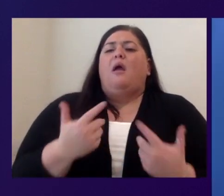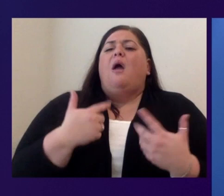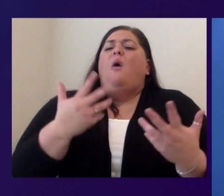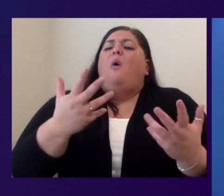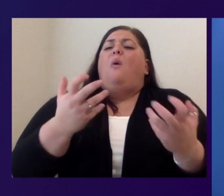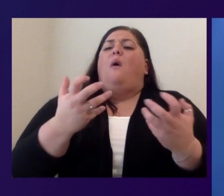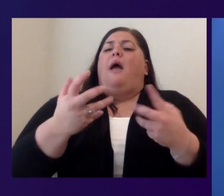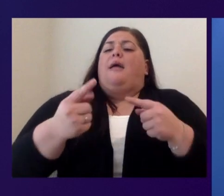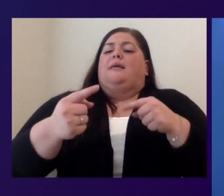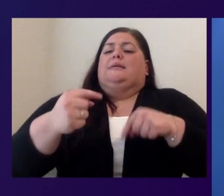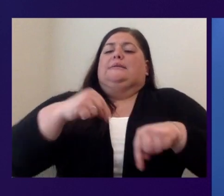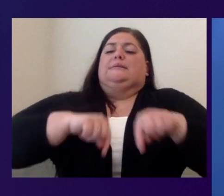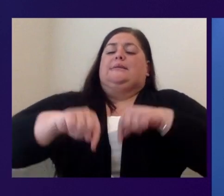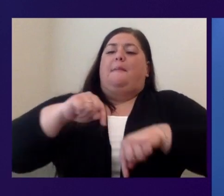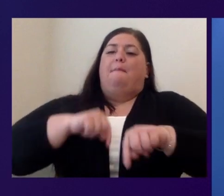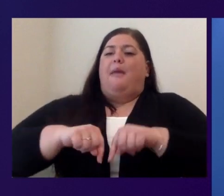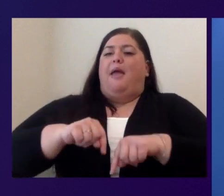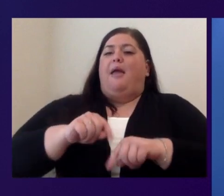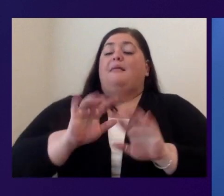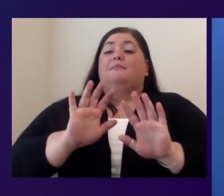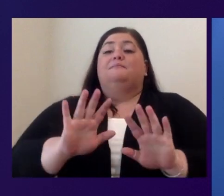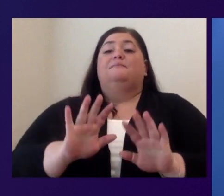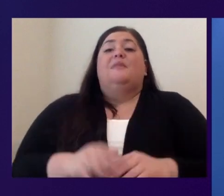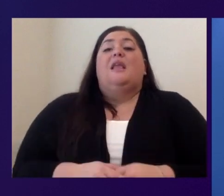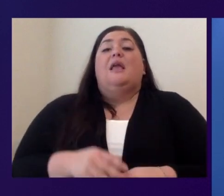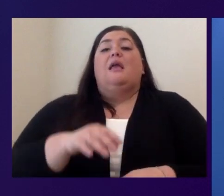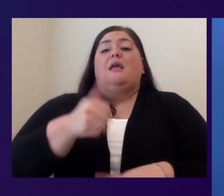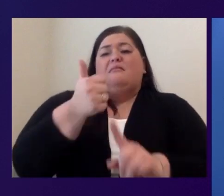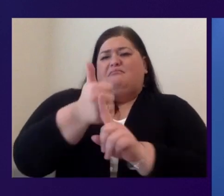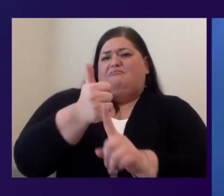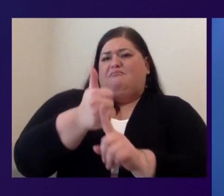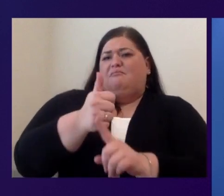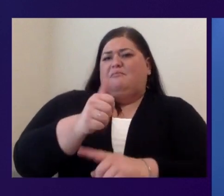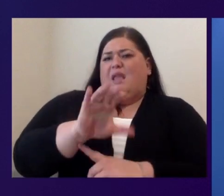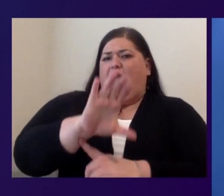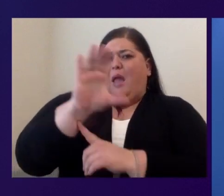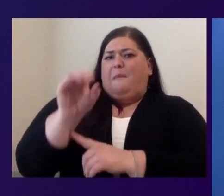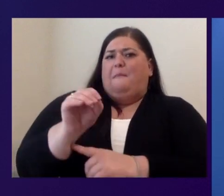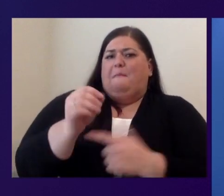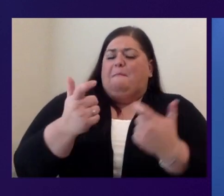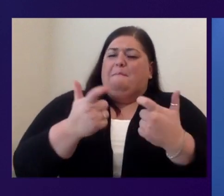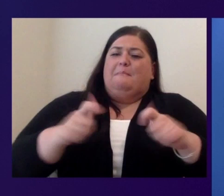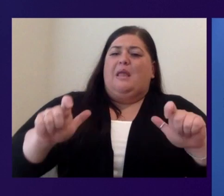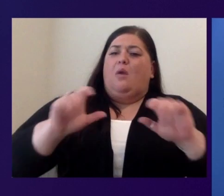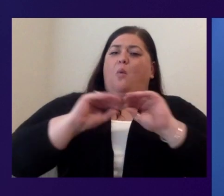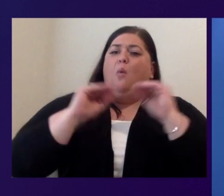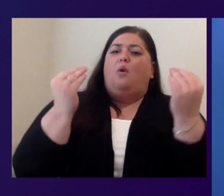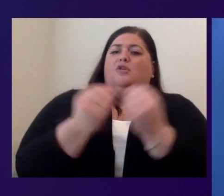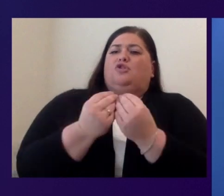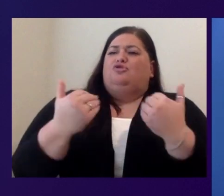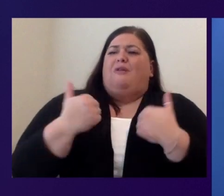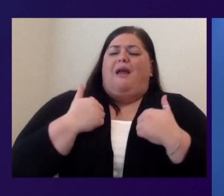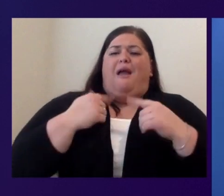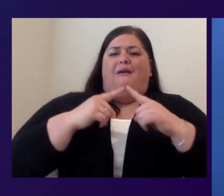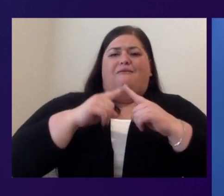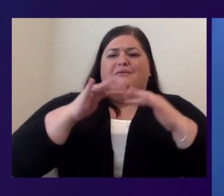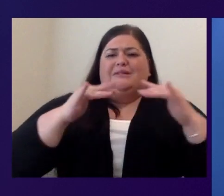that you're a company, a big organization, have many different diverse type of